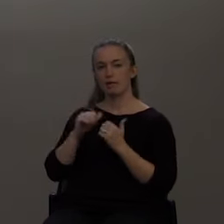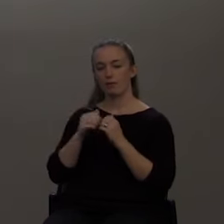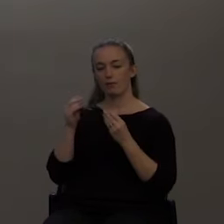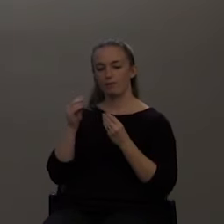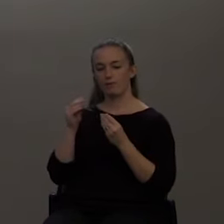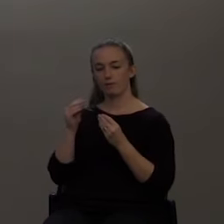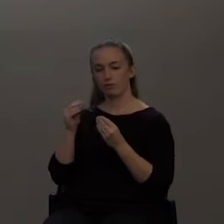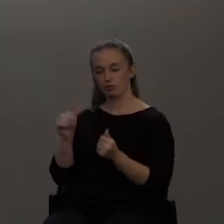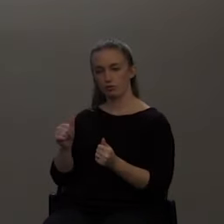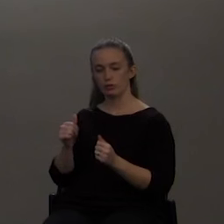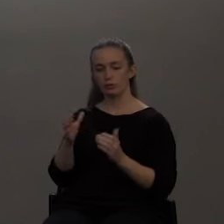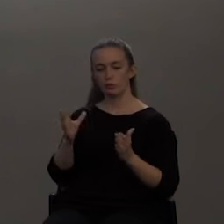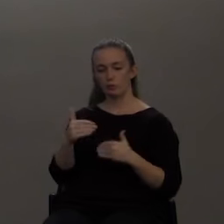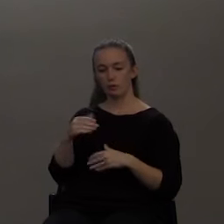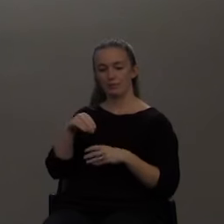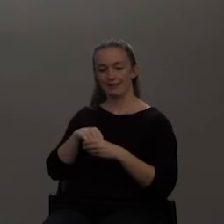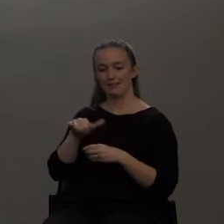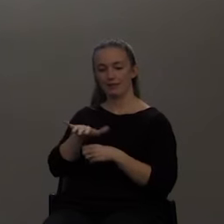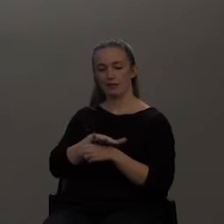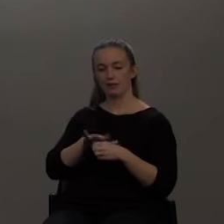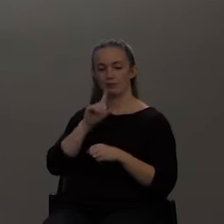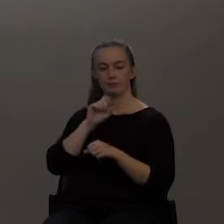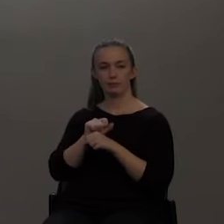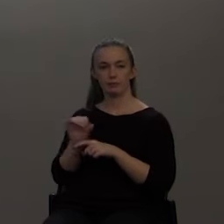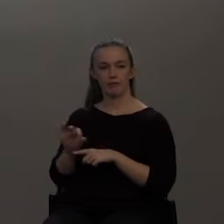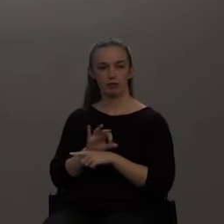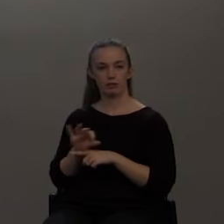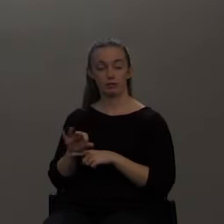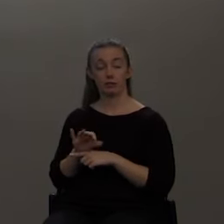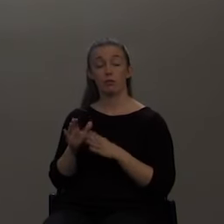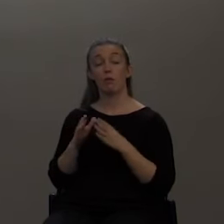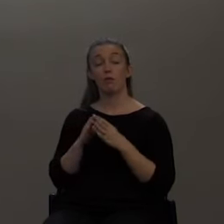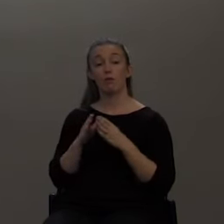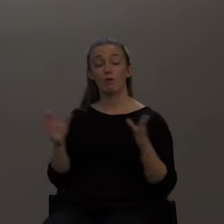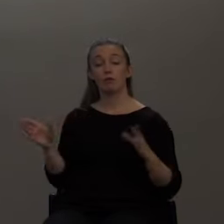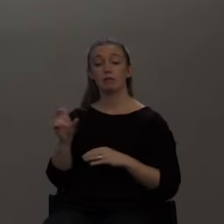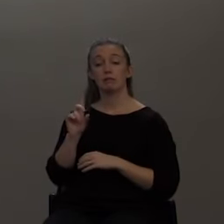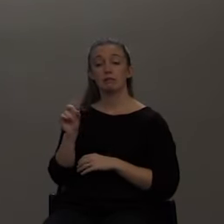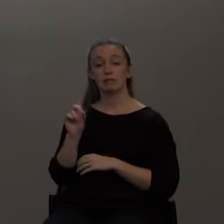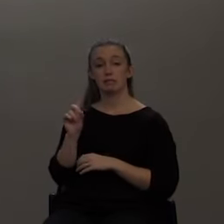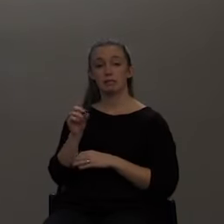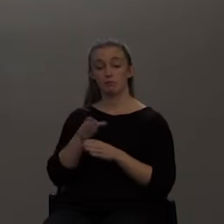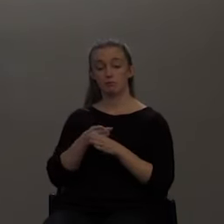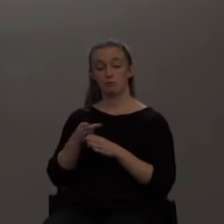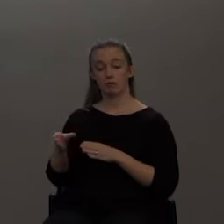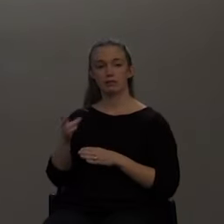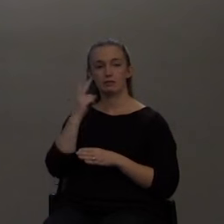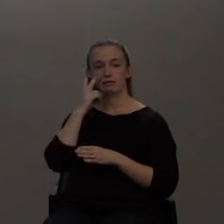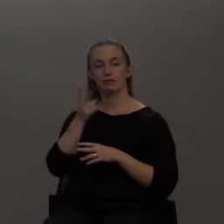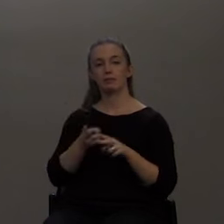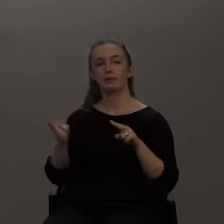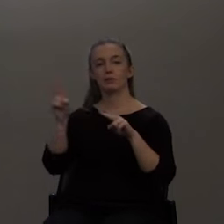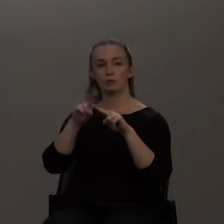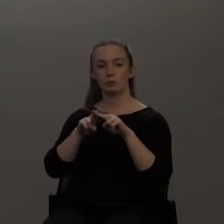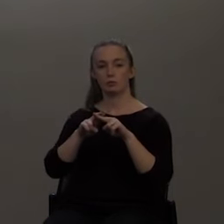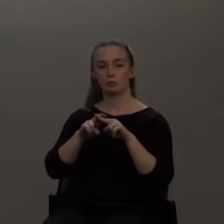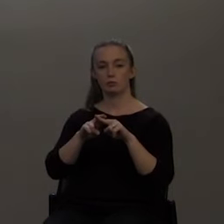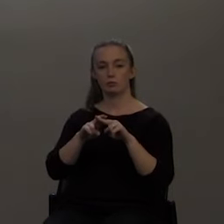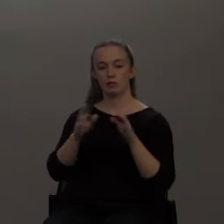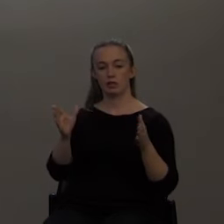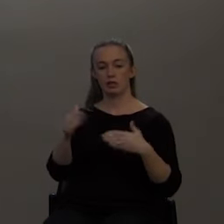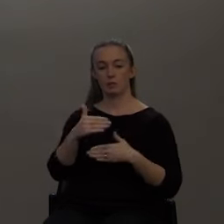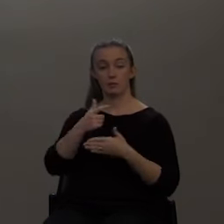are actually functioning. So overall, the Danville market is seeing an increase in room